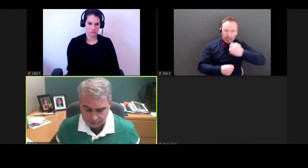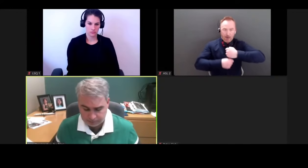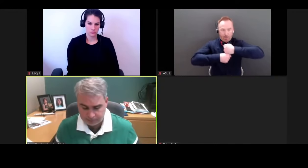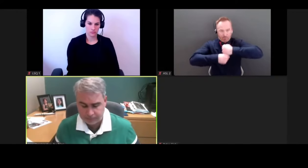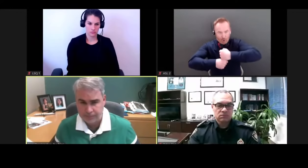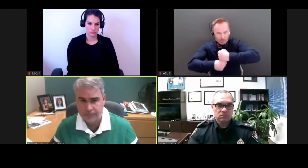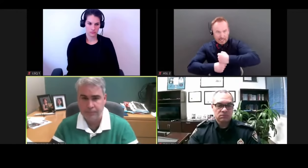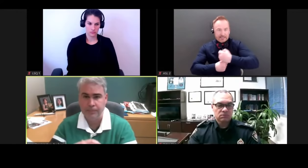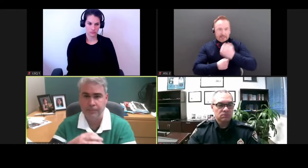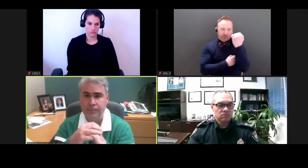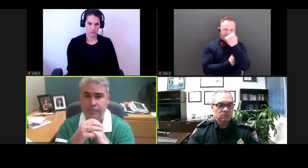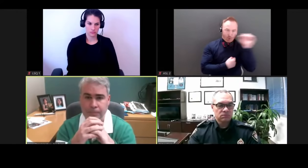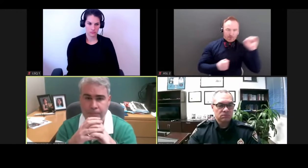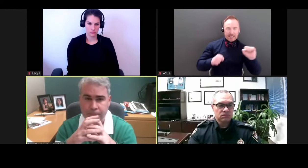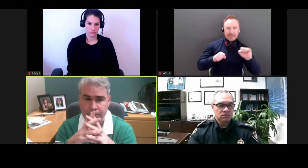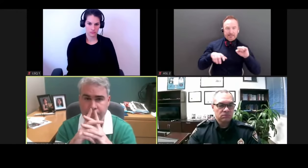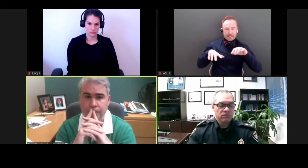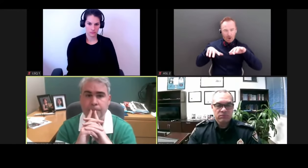occupation?